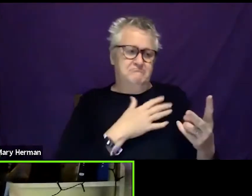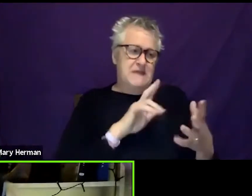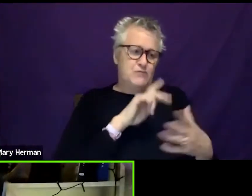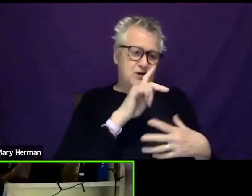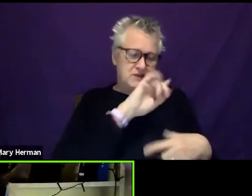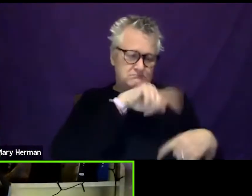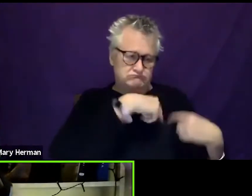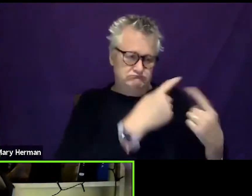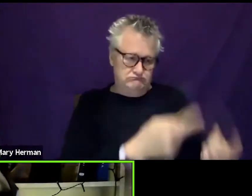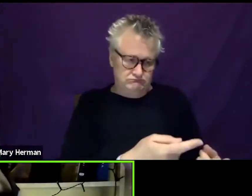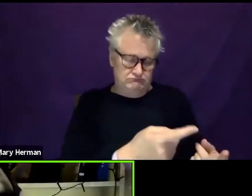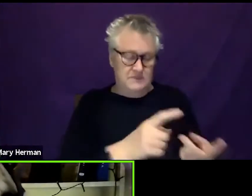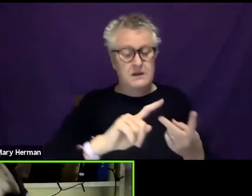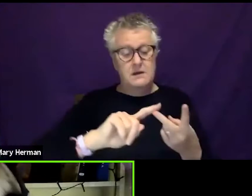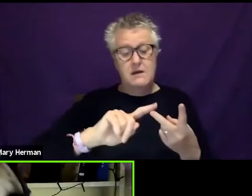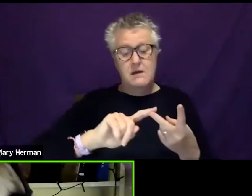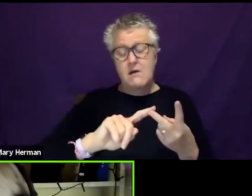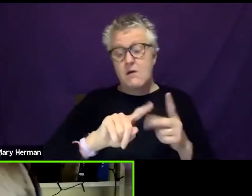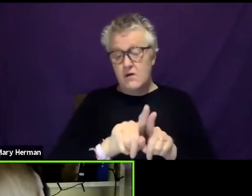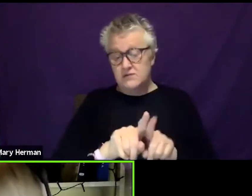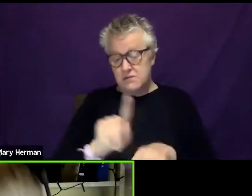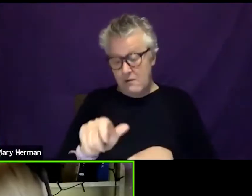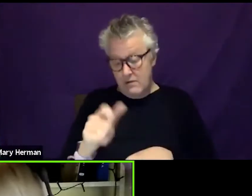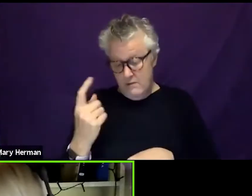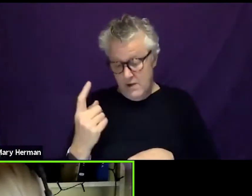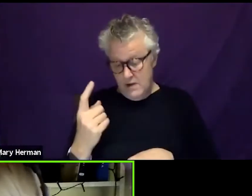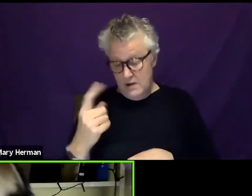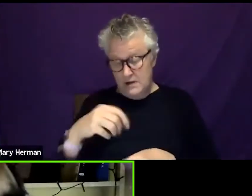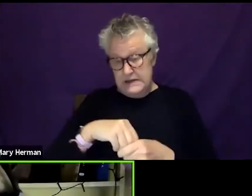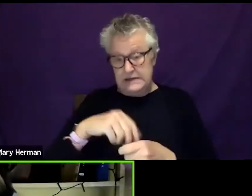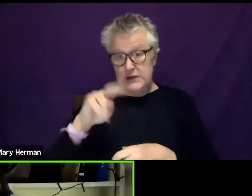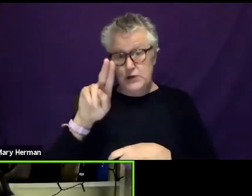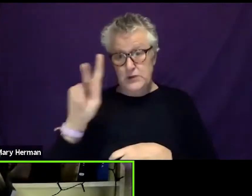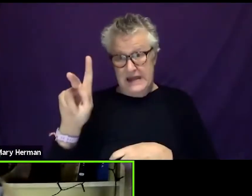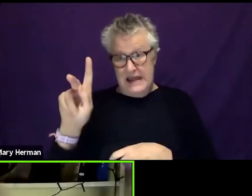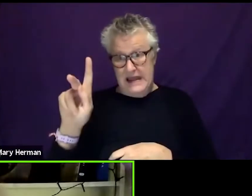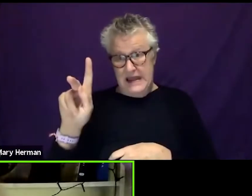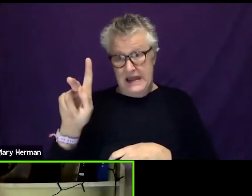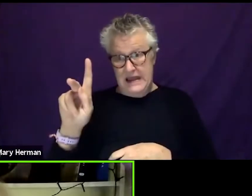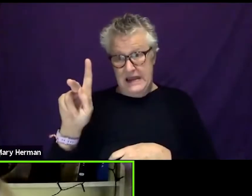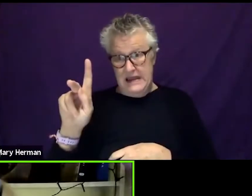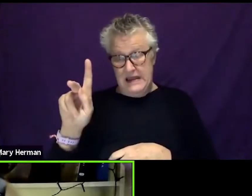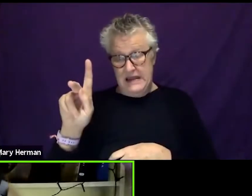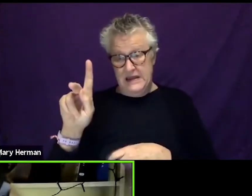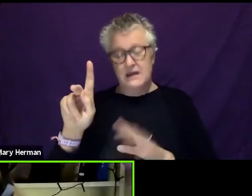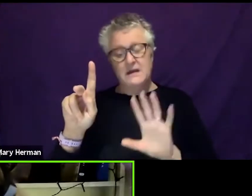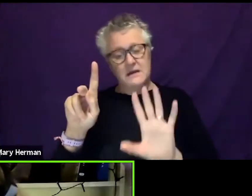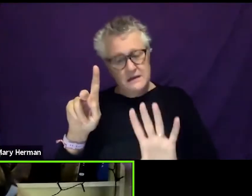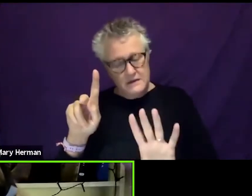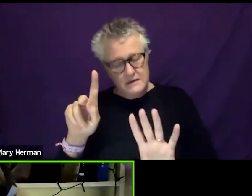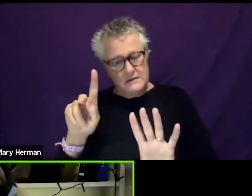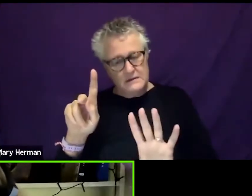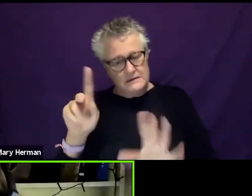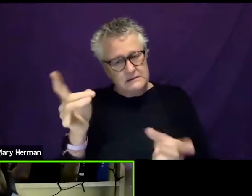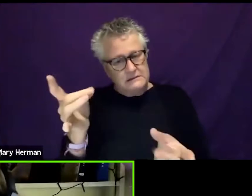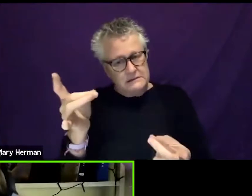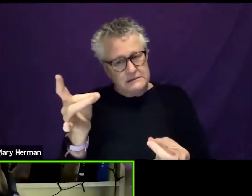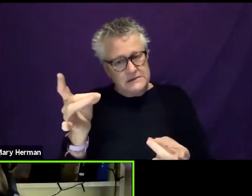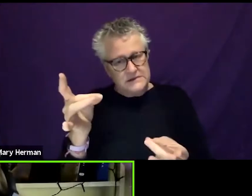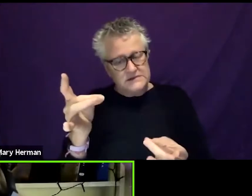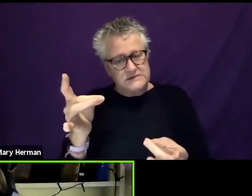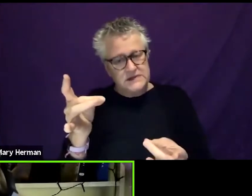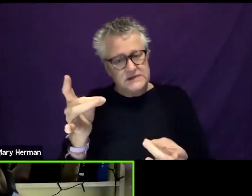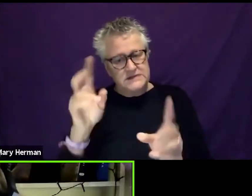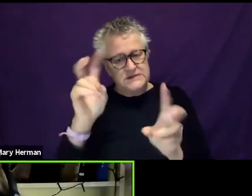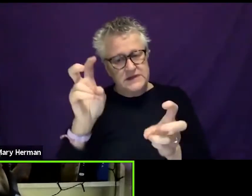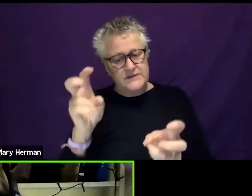the UK recently. And this is a difficult subject, so we can say that we don't want to explore this, but unfortunately a young woman has recently